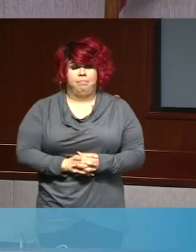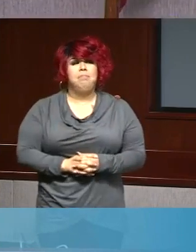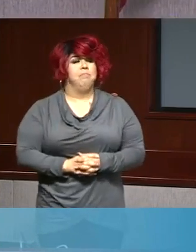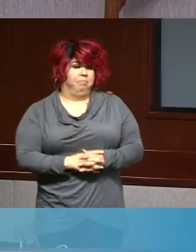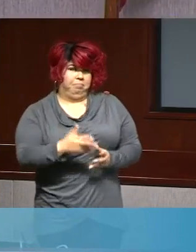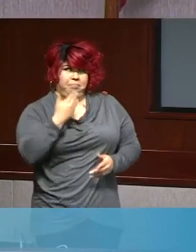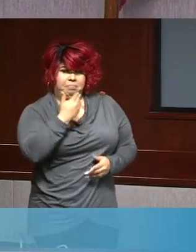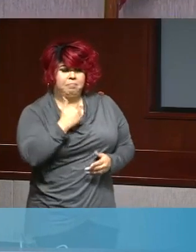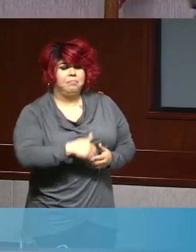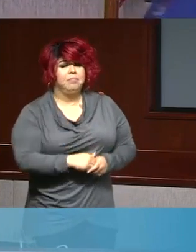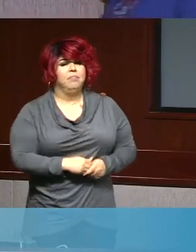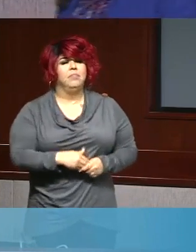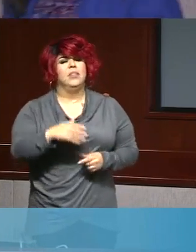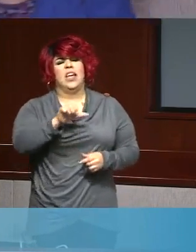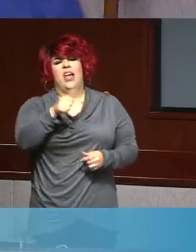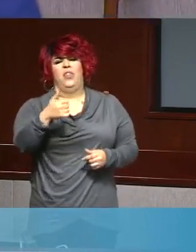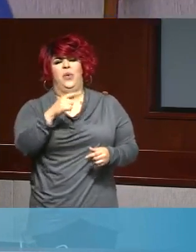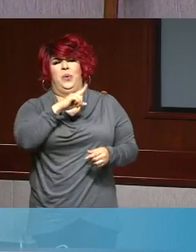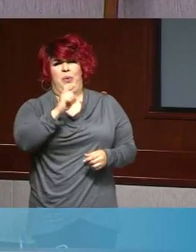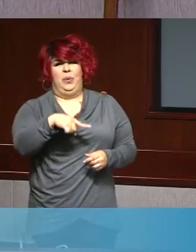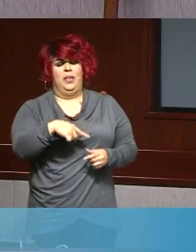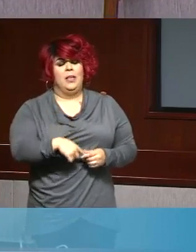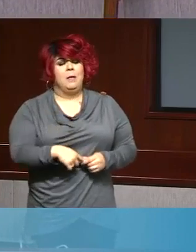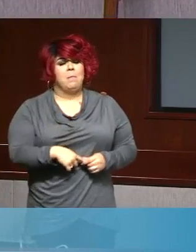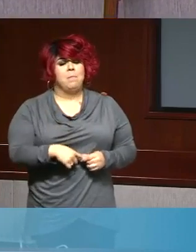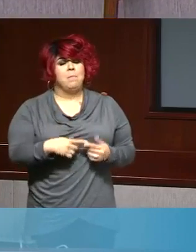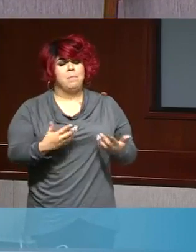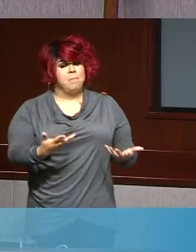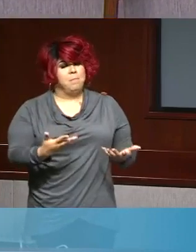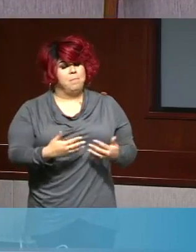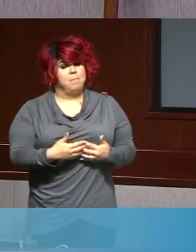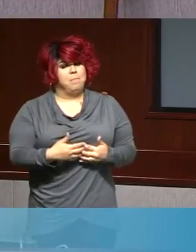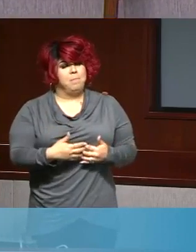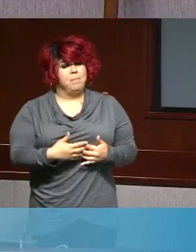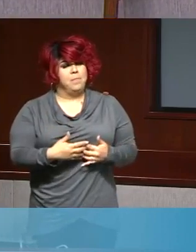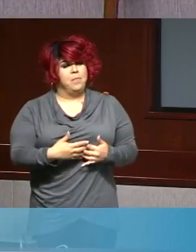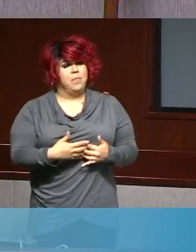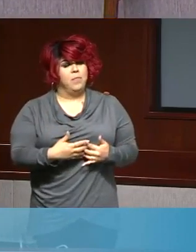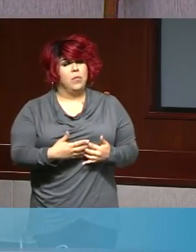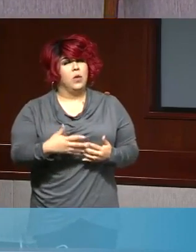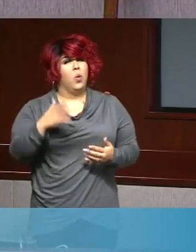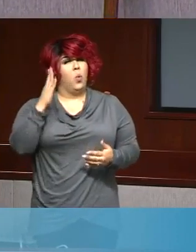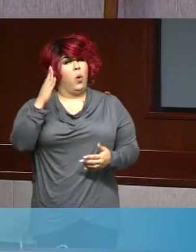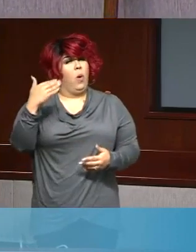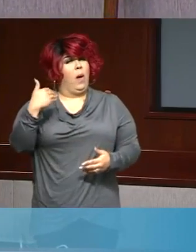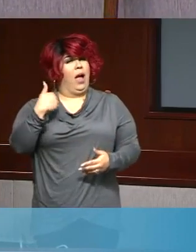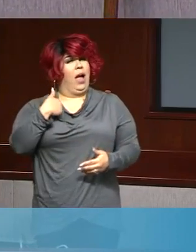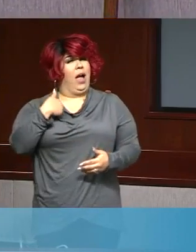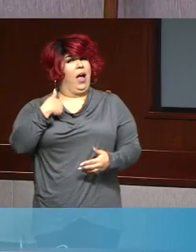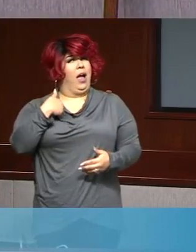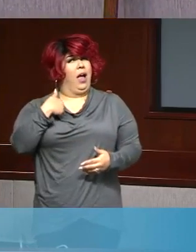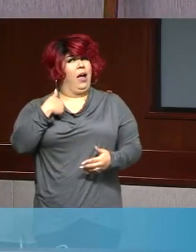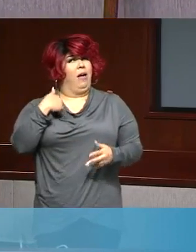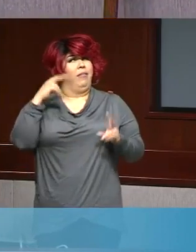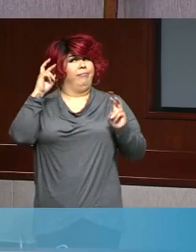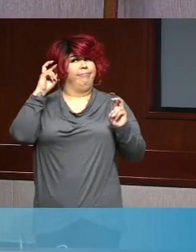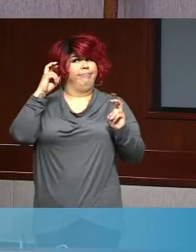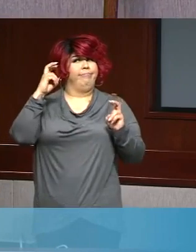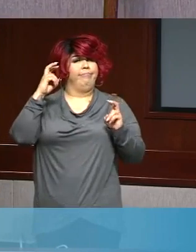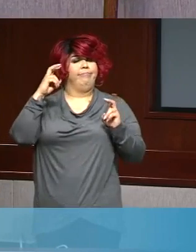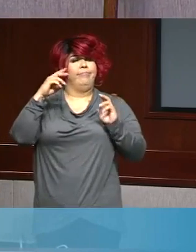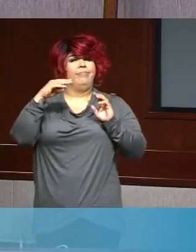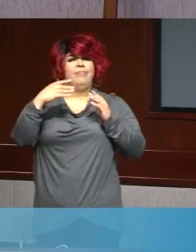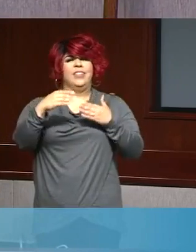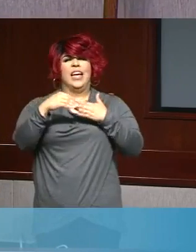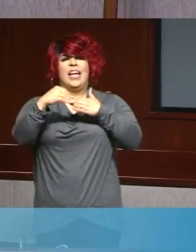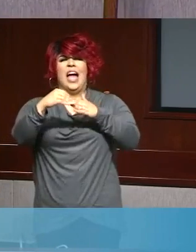Okay, thank you. And a quick follow-up, will there be any guidance on things like private gatherings, like hosting a small